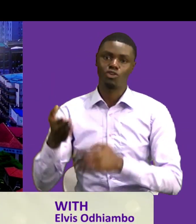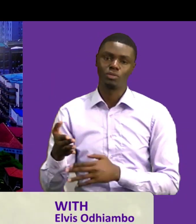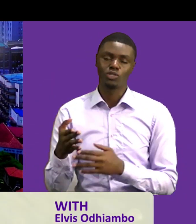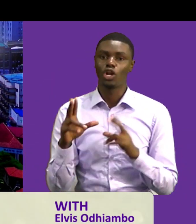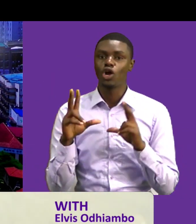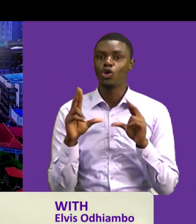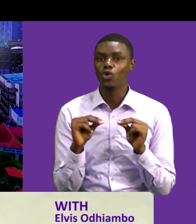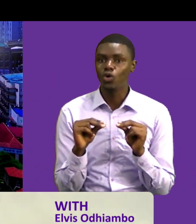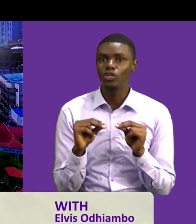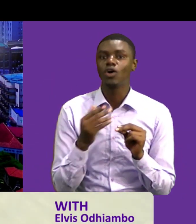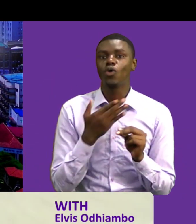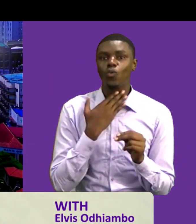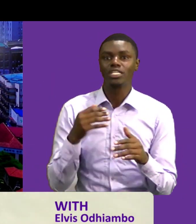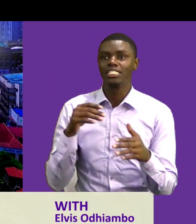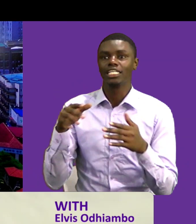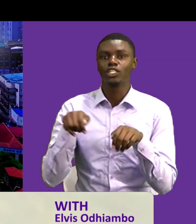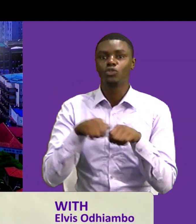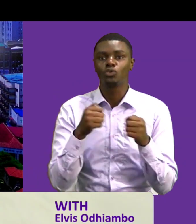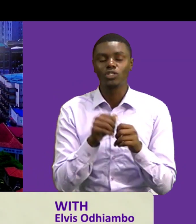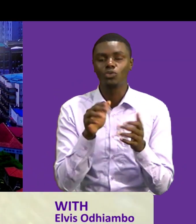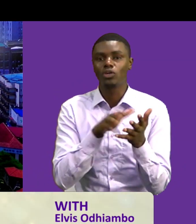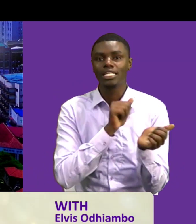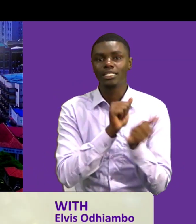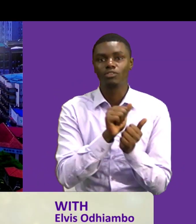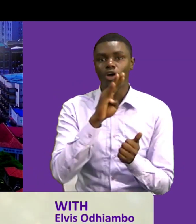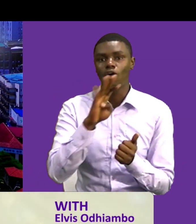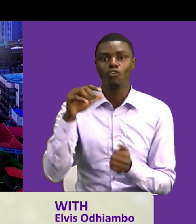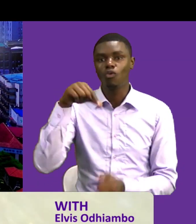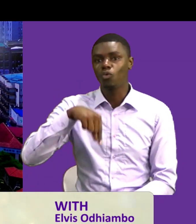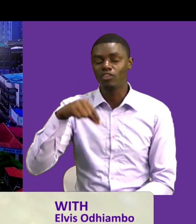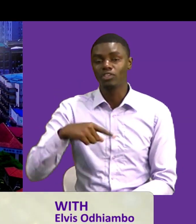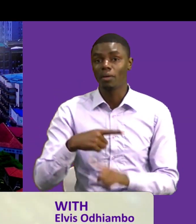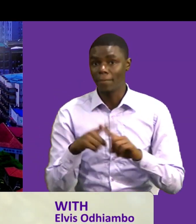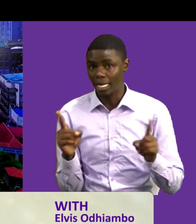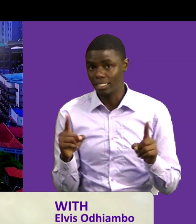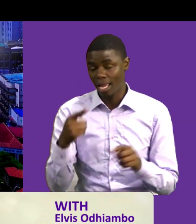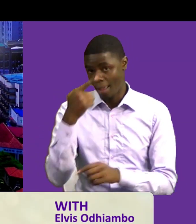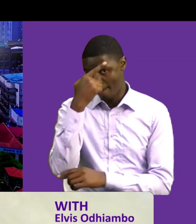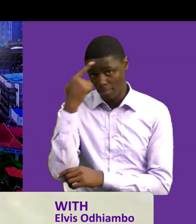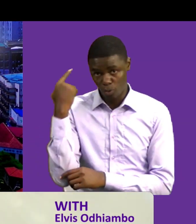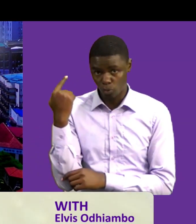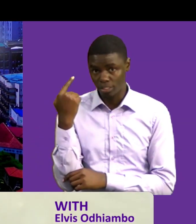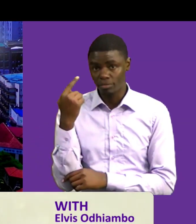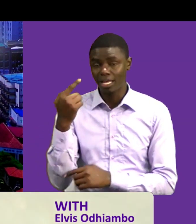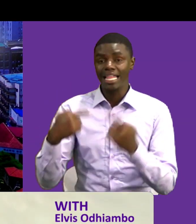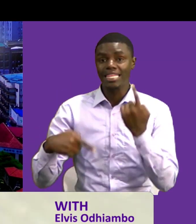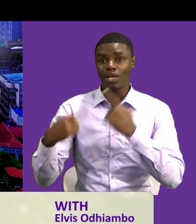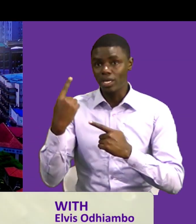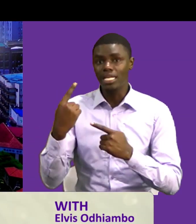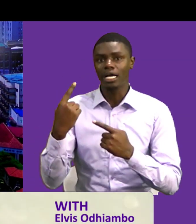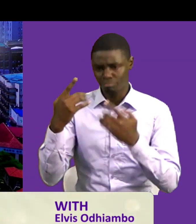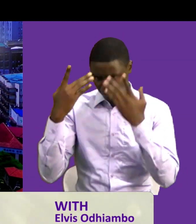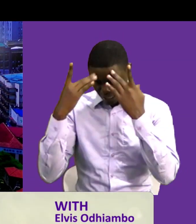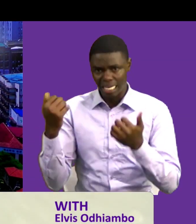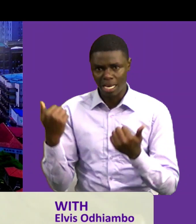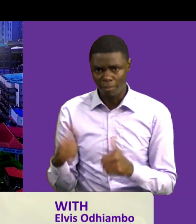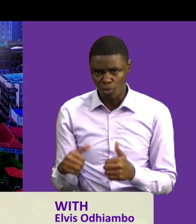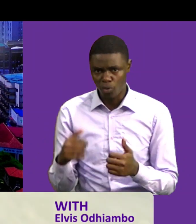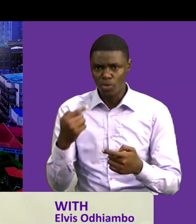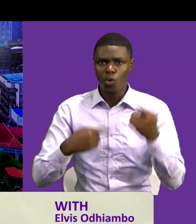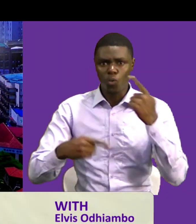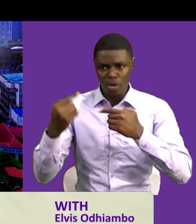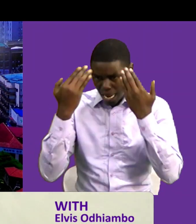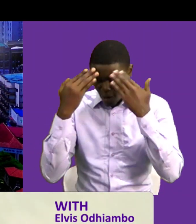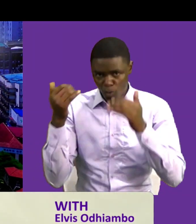Not that they want to spoil their chances of qualifying to the next round, but because the winner is undecided, the winner